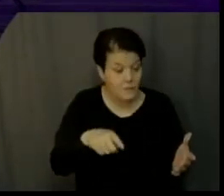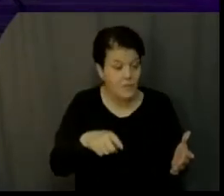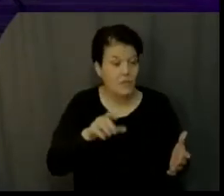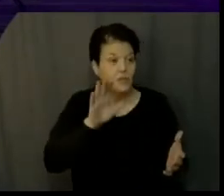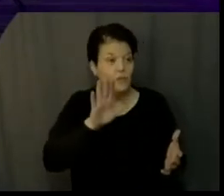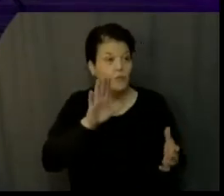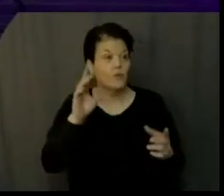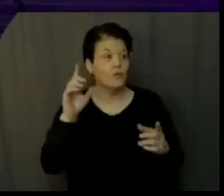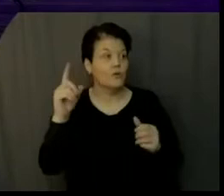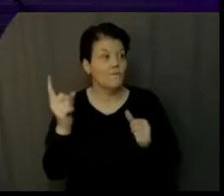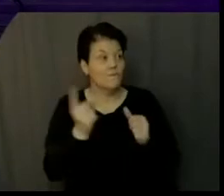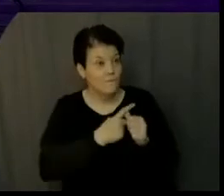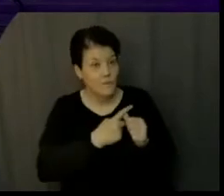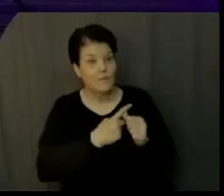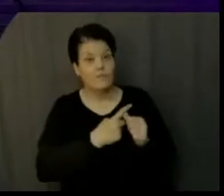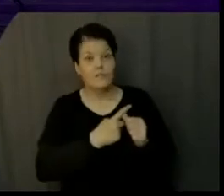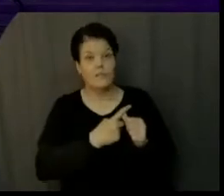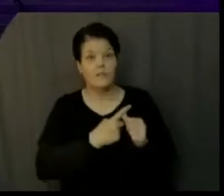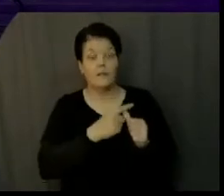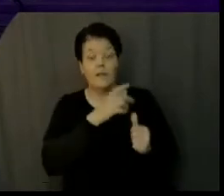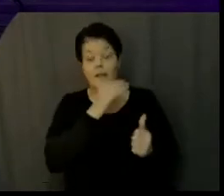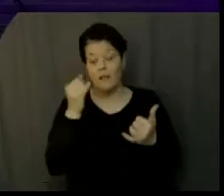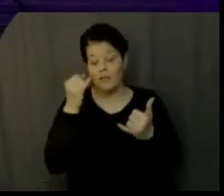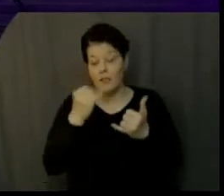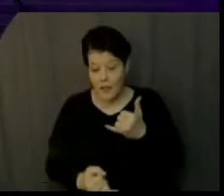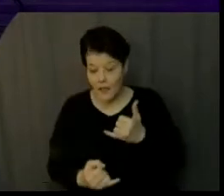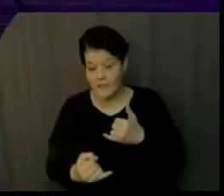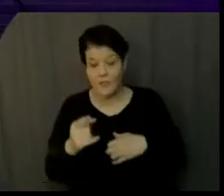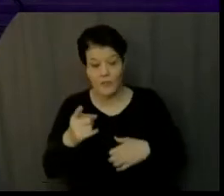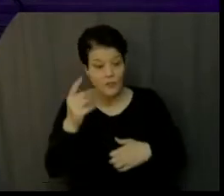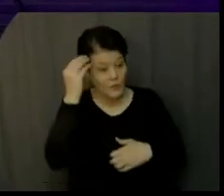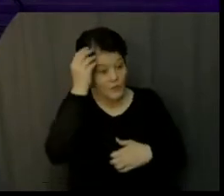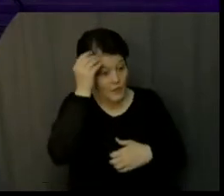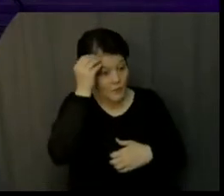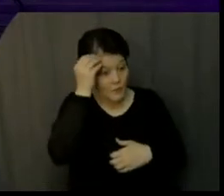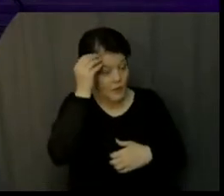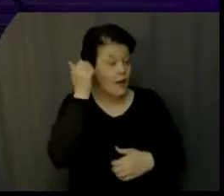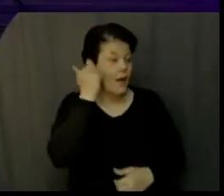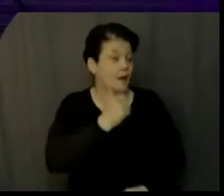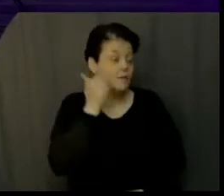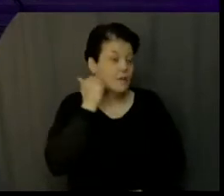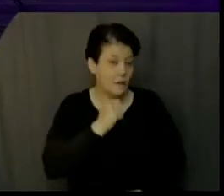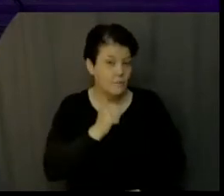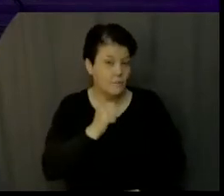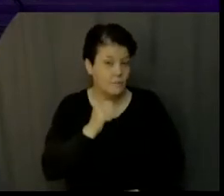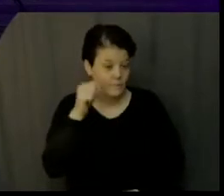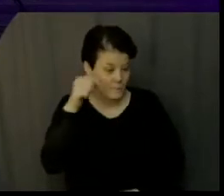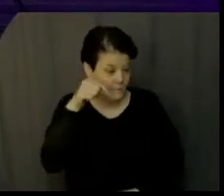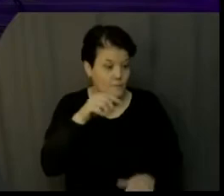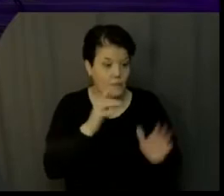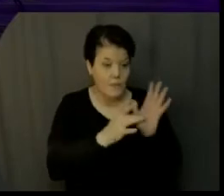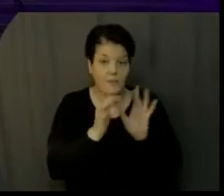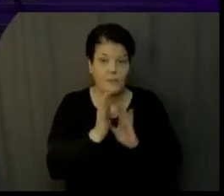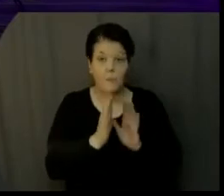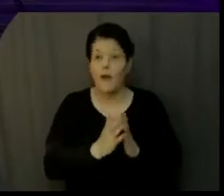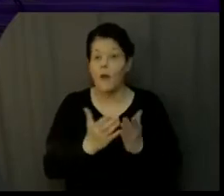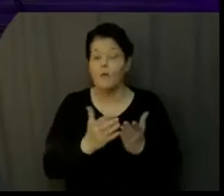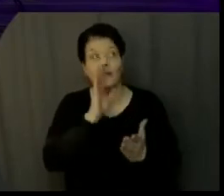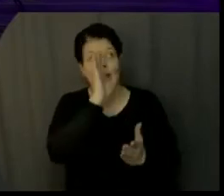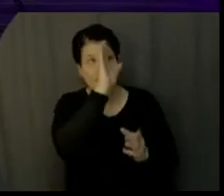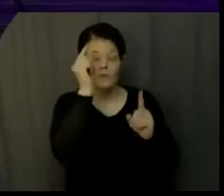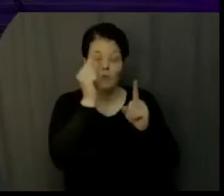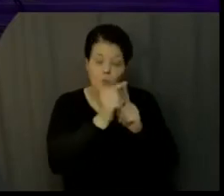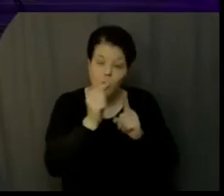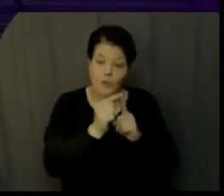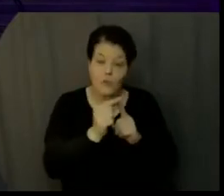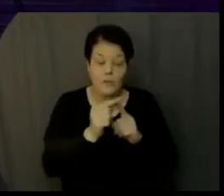morning and the last thing you think about when you lay your head down at night. And this is another thing. This is